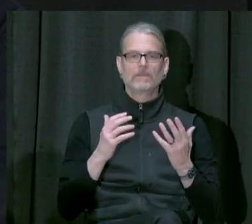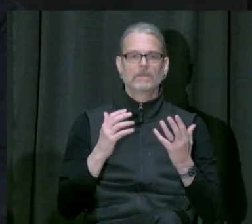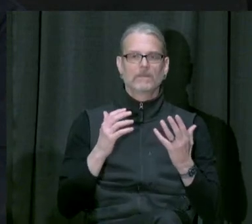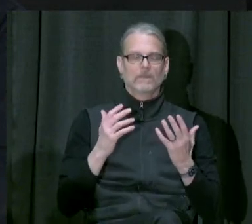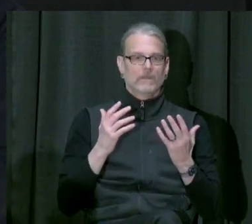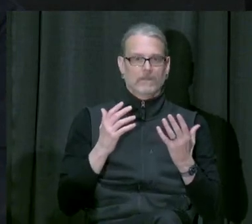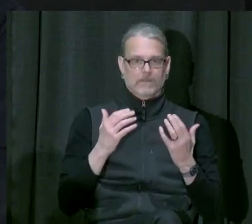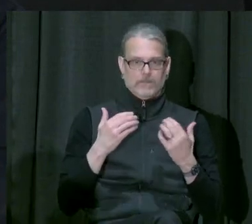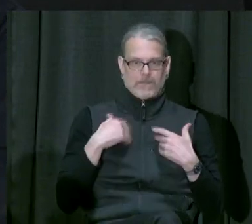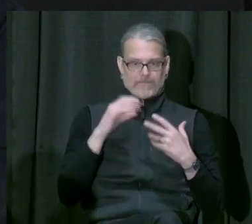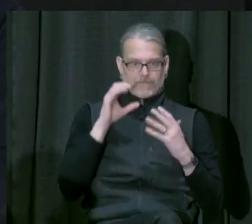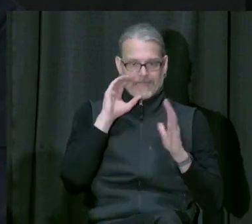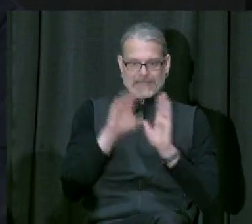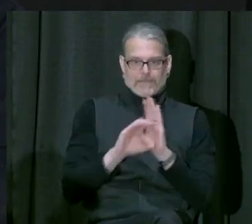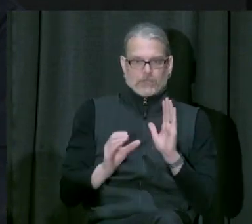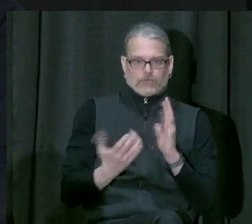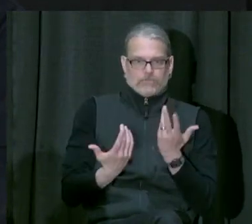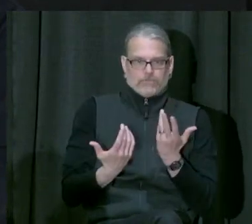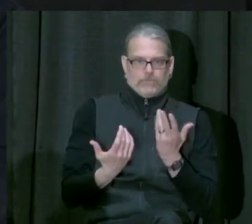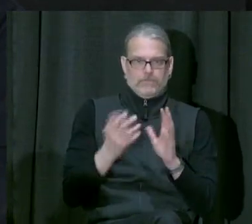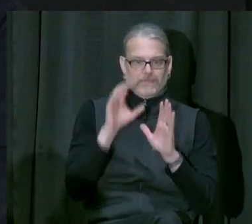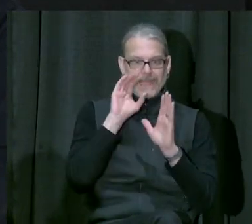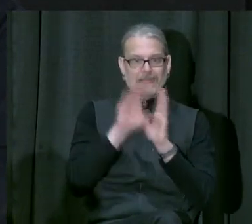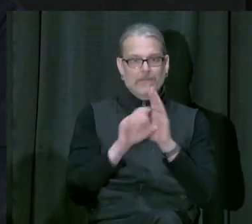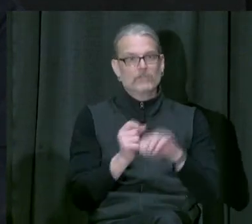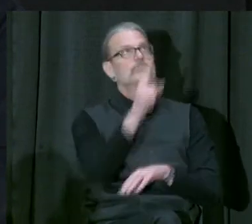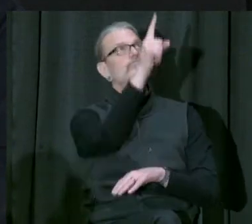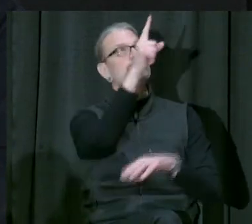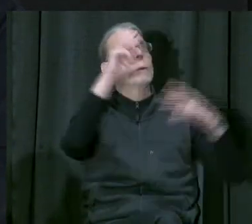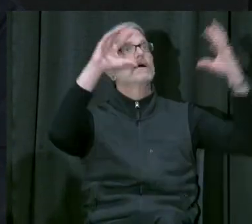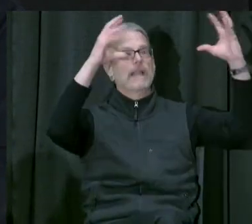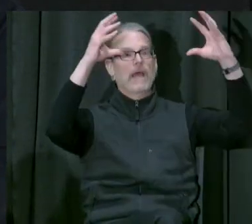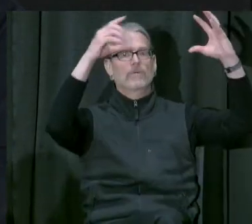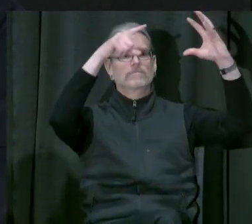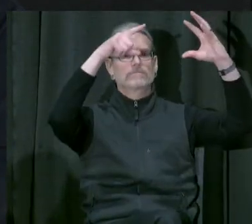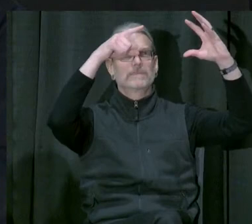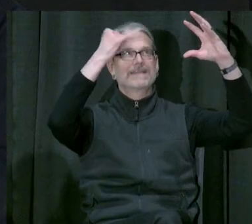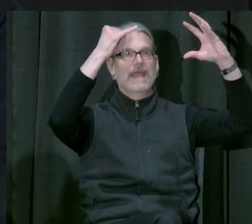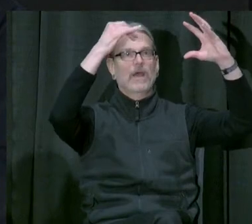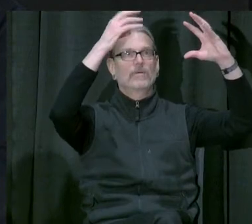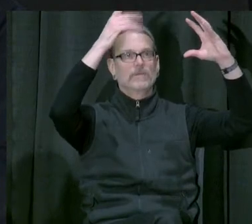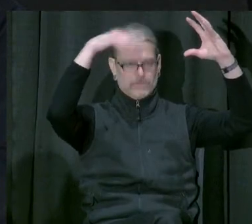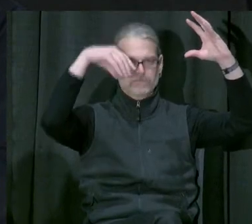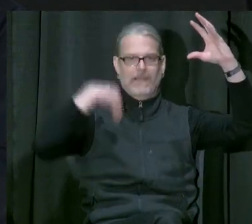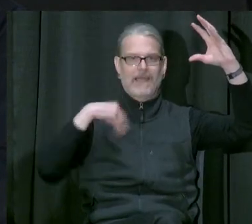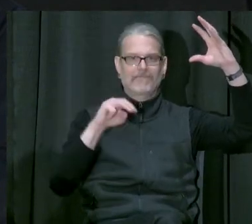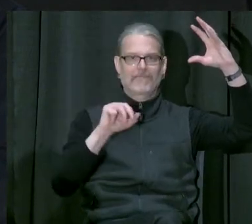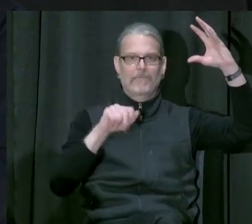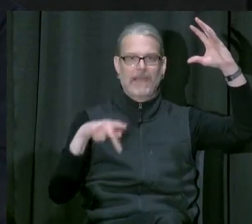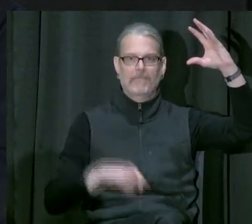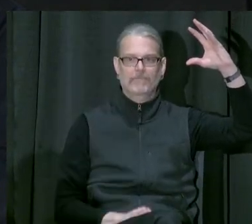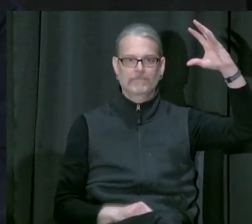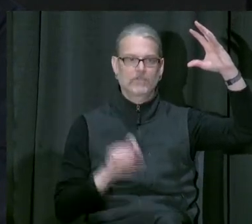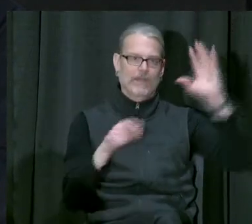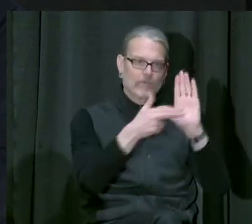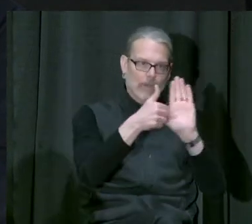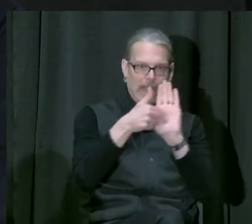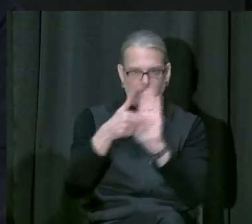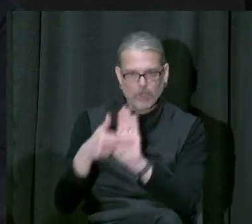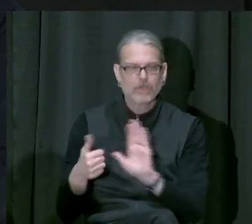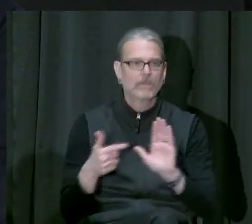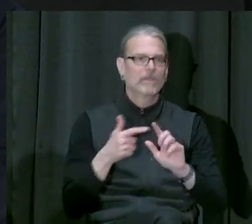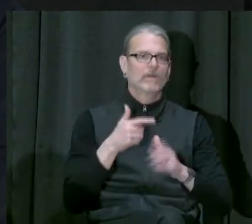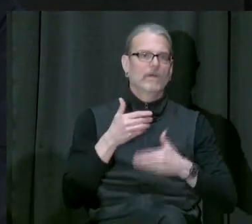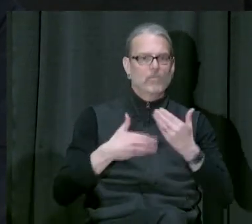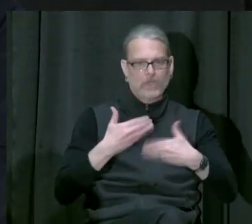just have an image. You put that image in the cloud, and now you have a map. It's you have to label the map, you have to process